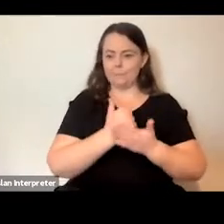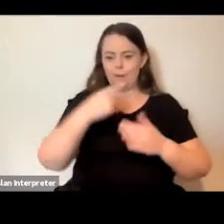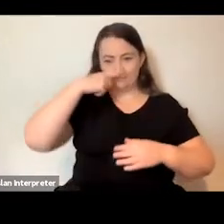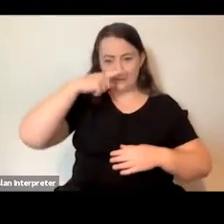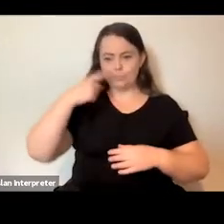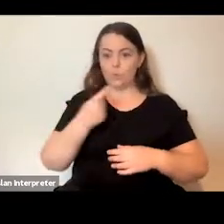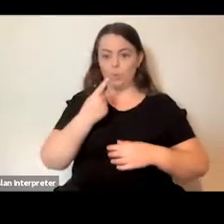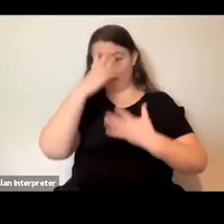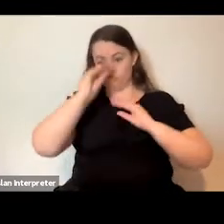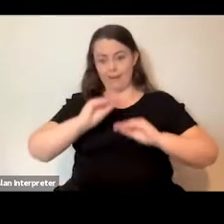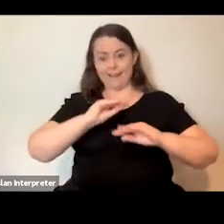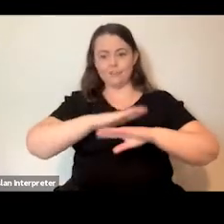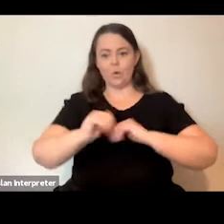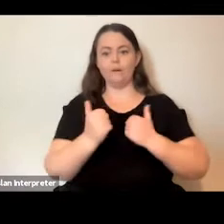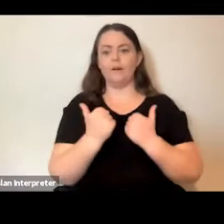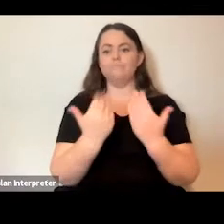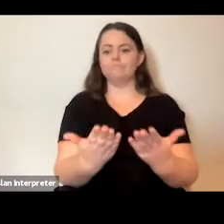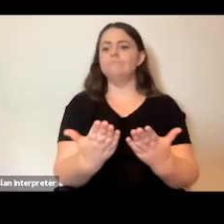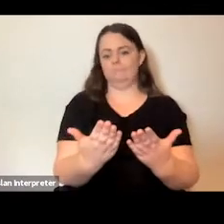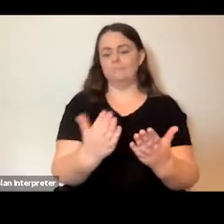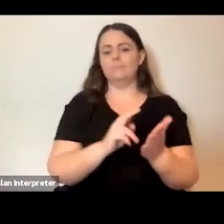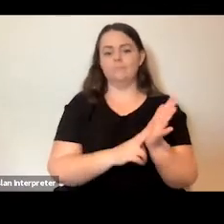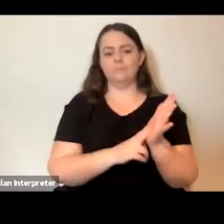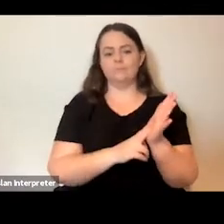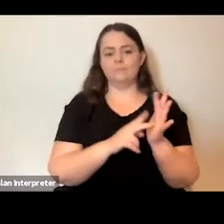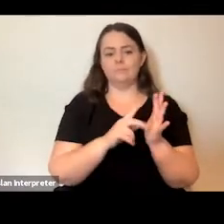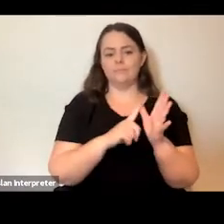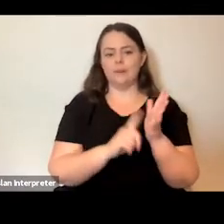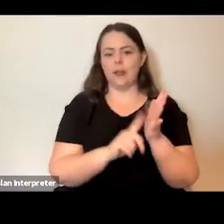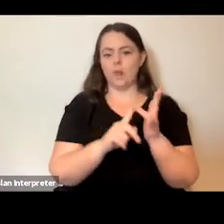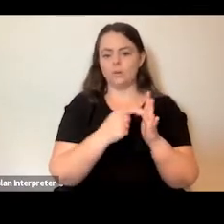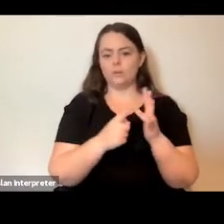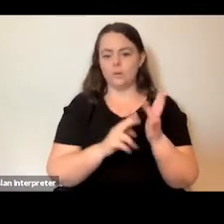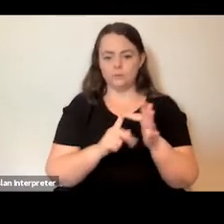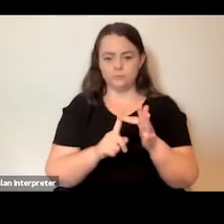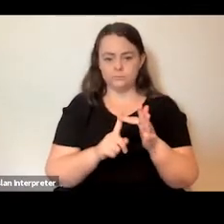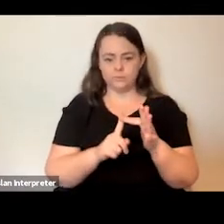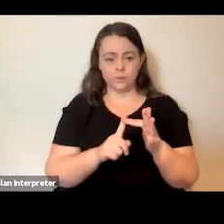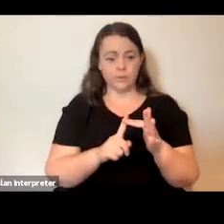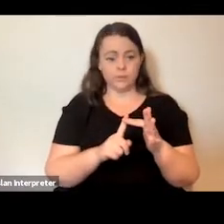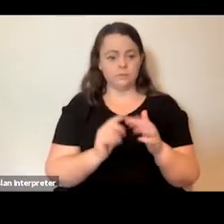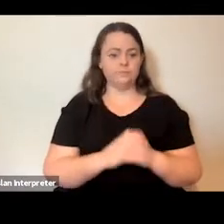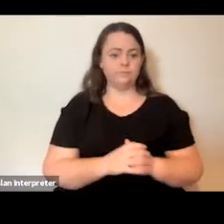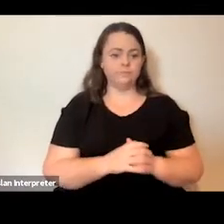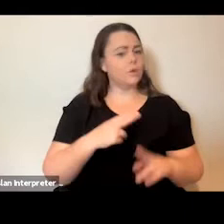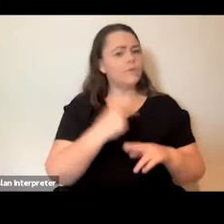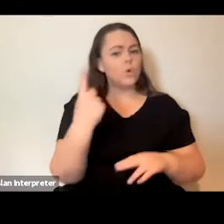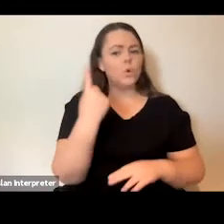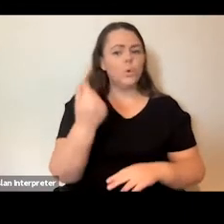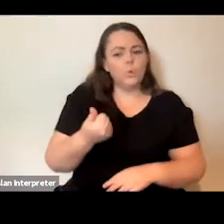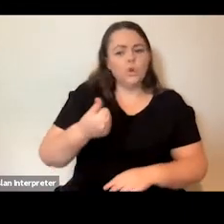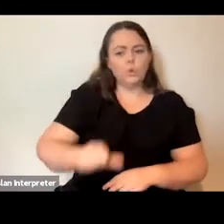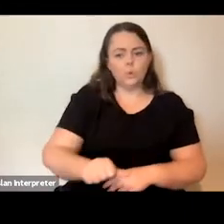administration. And if we focus on those who had used heroin in the past 6 months, we can see that 44% reported that they